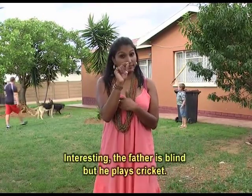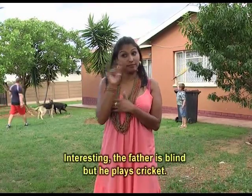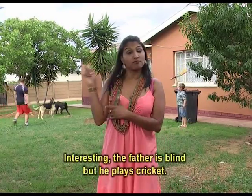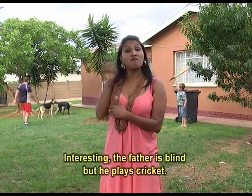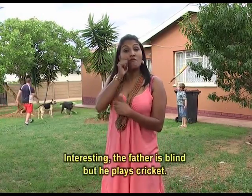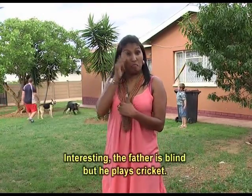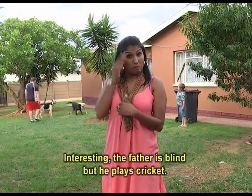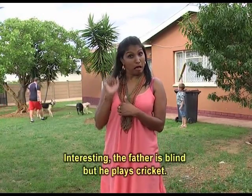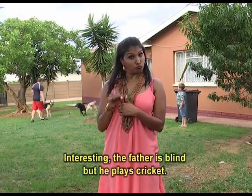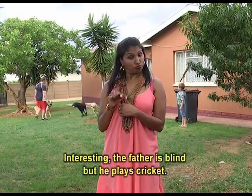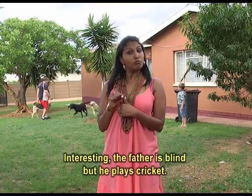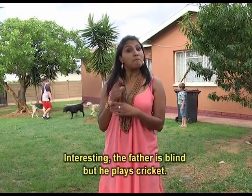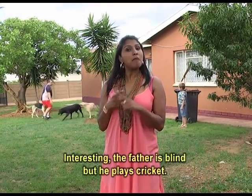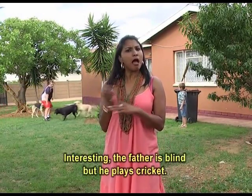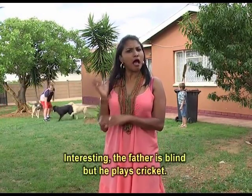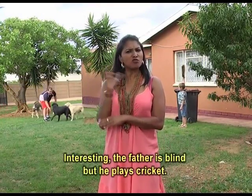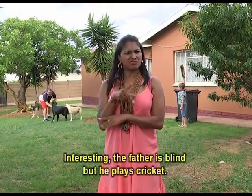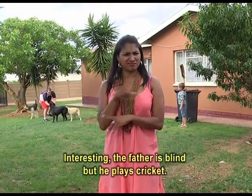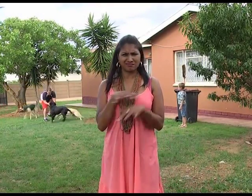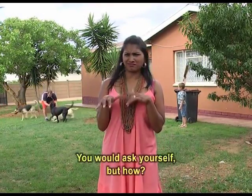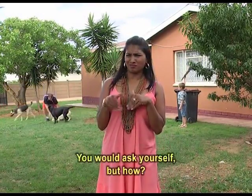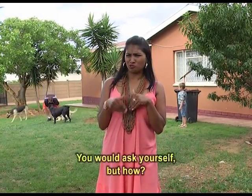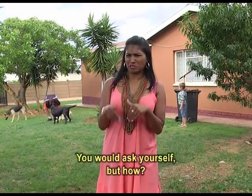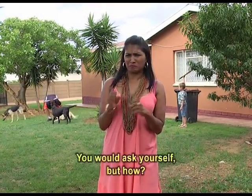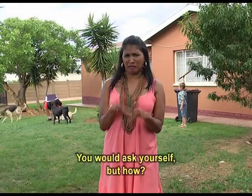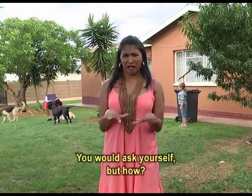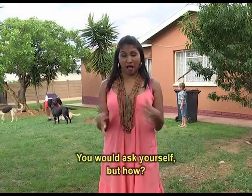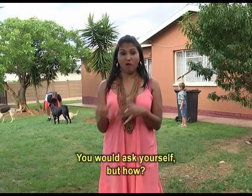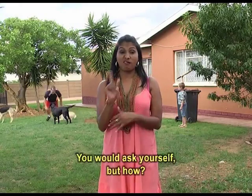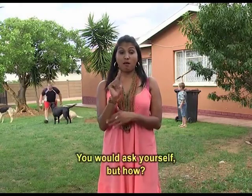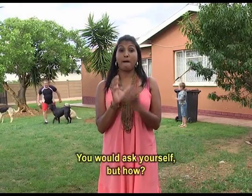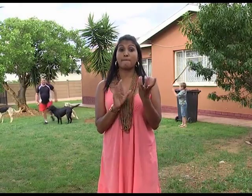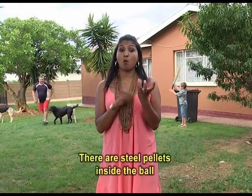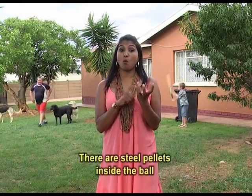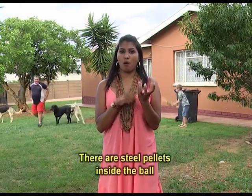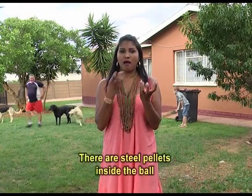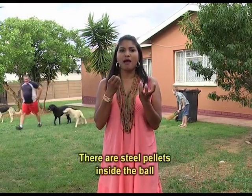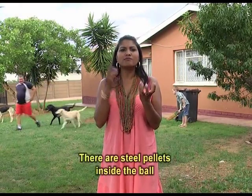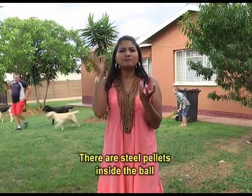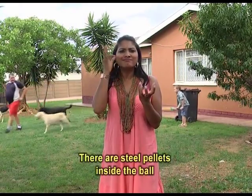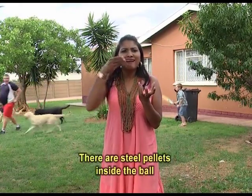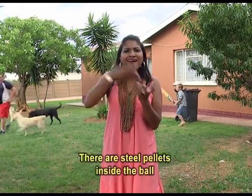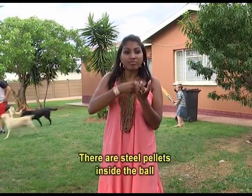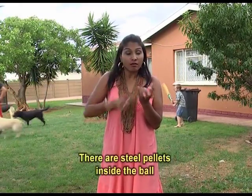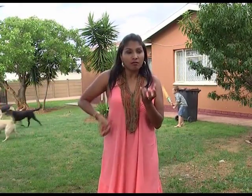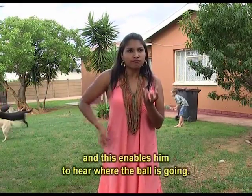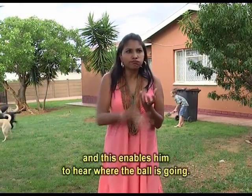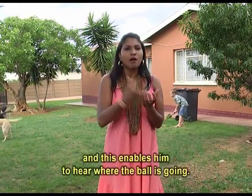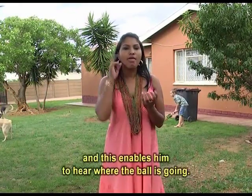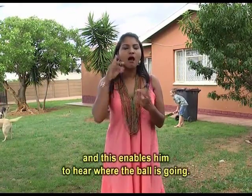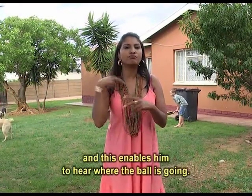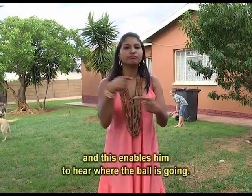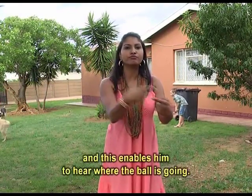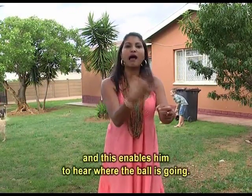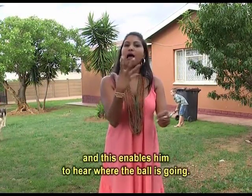Interesting. The father is blind, but he plays cricket. You would ask yourself, but how? There are still pellets inside the ball, and